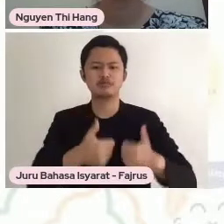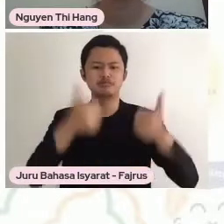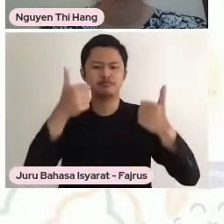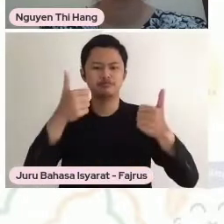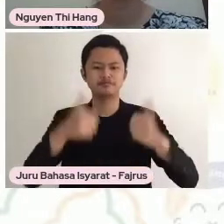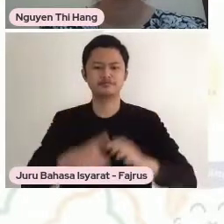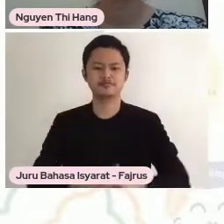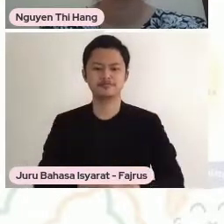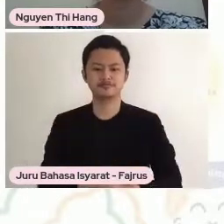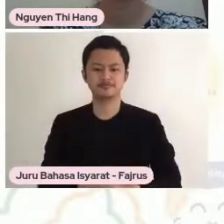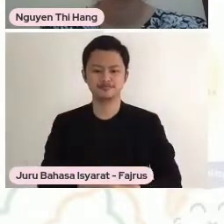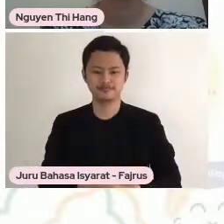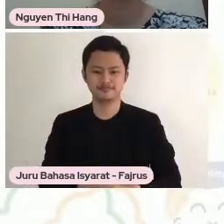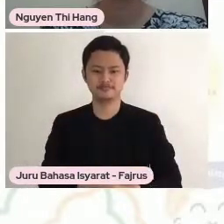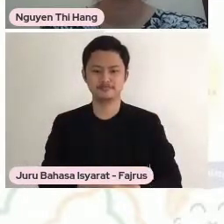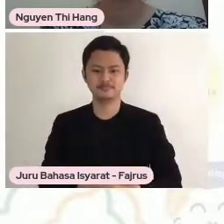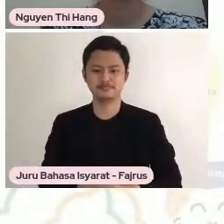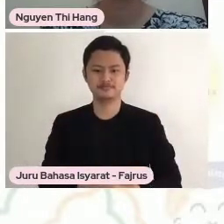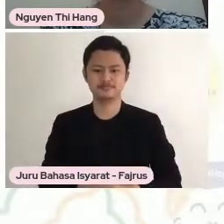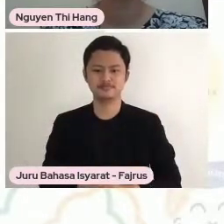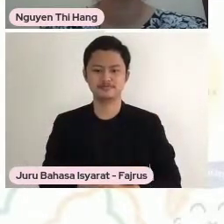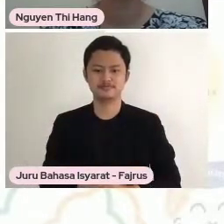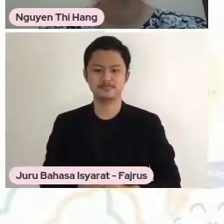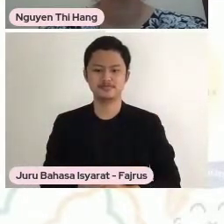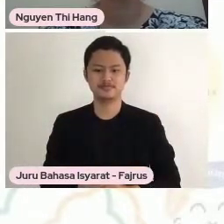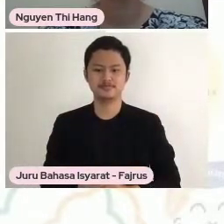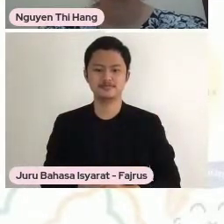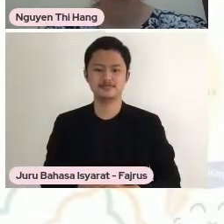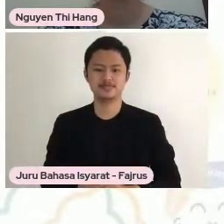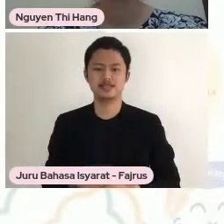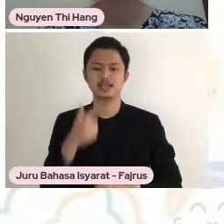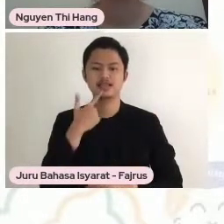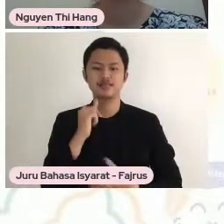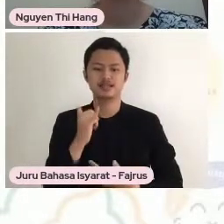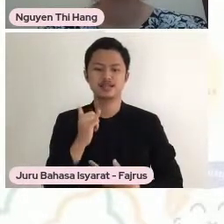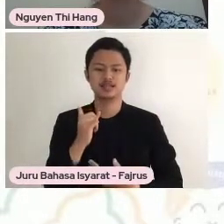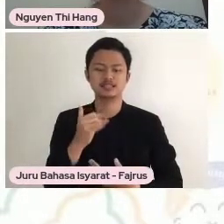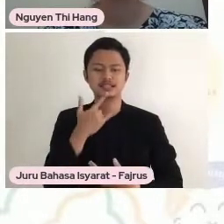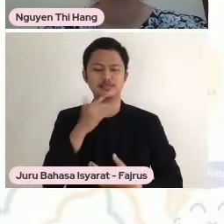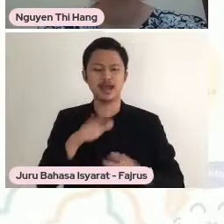anak-anak berkebutuhan khusus dibandingkan dengan anak-anak pada umumnya.